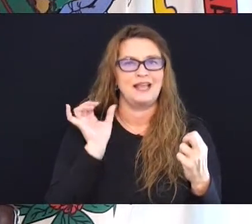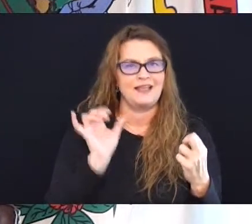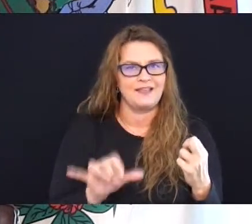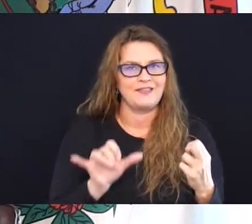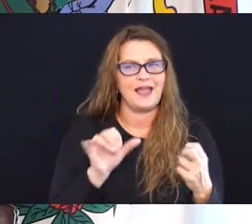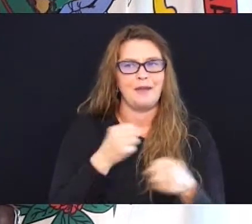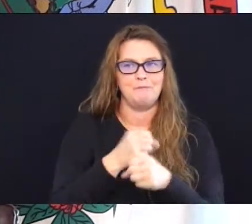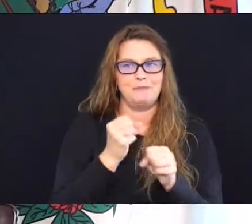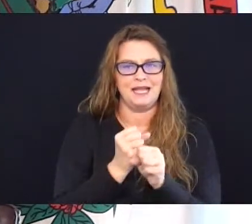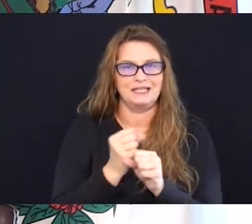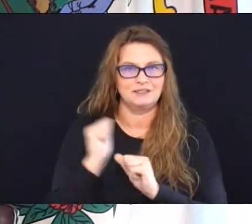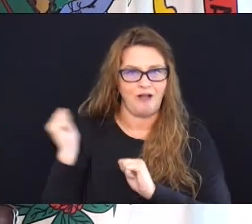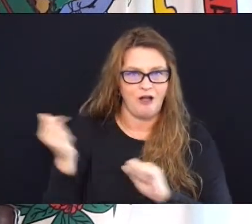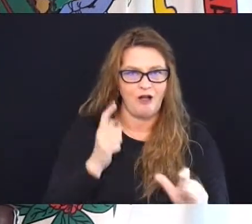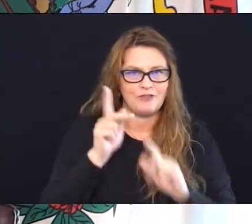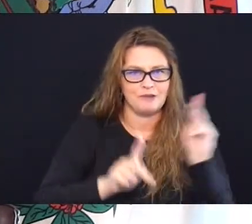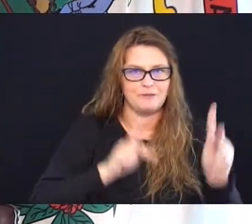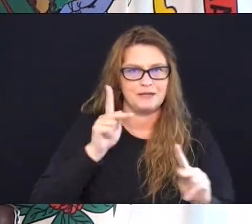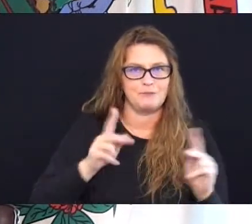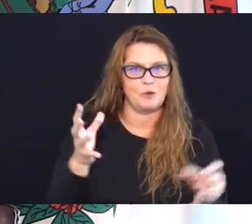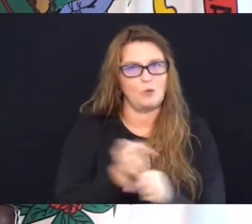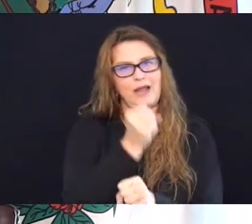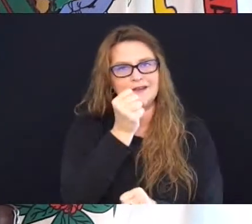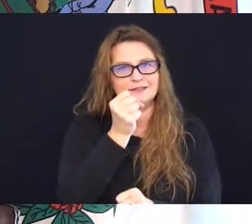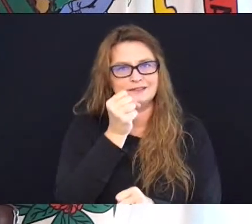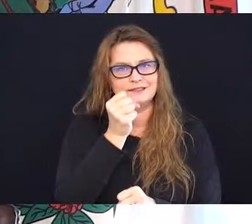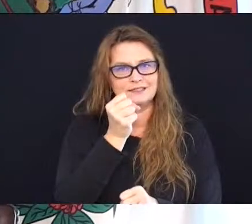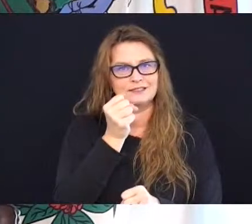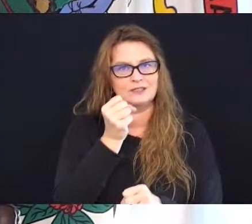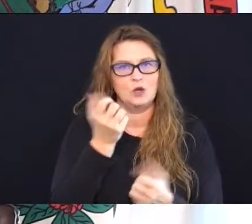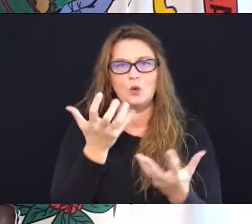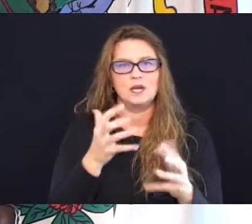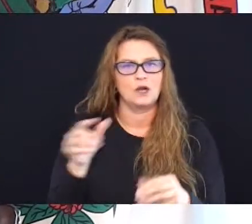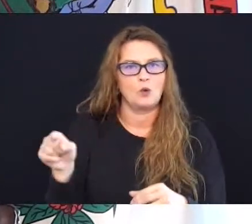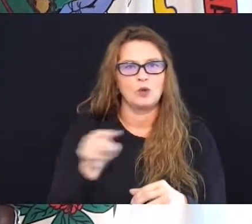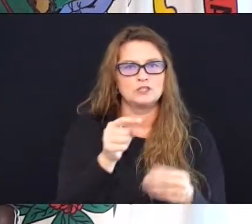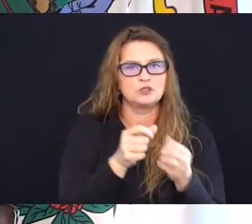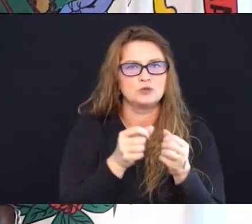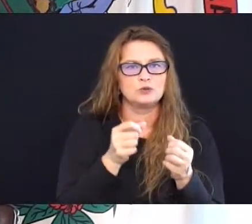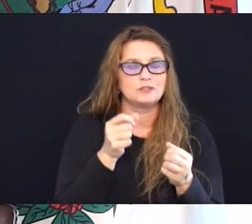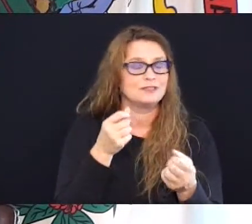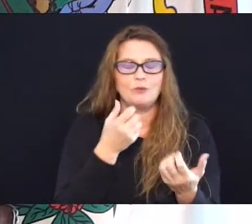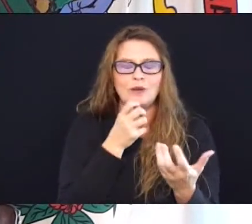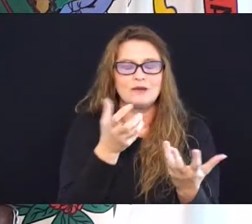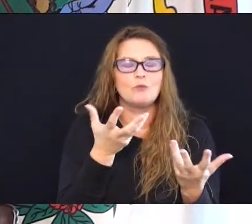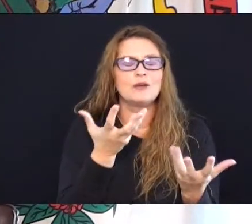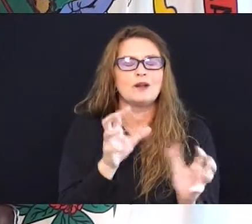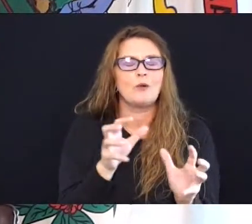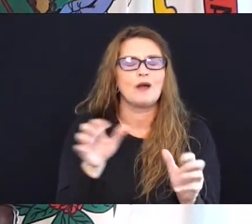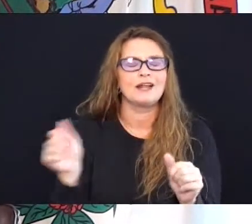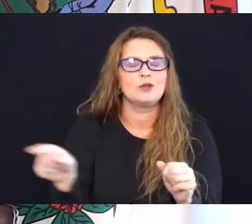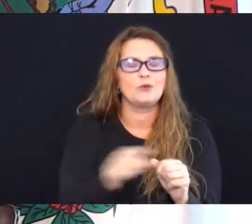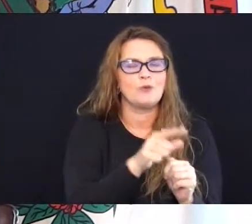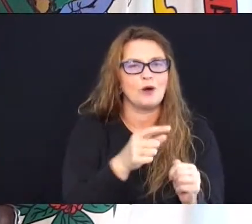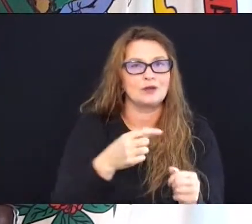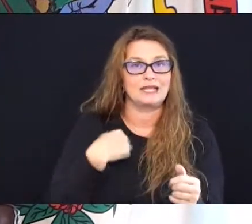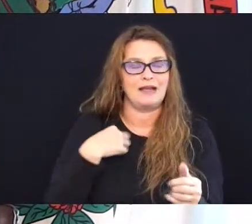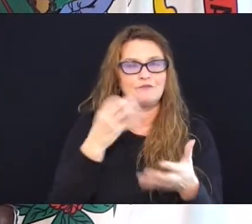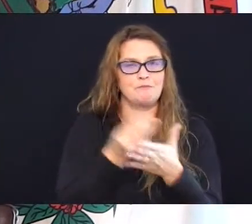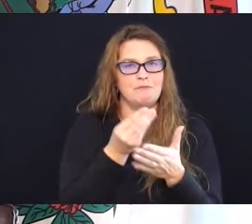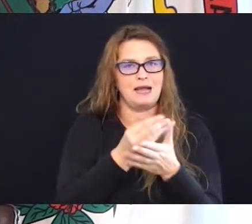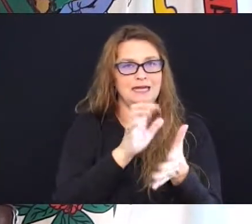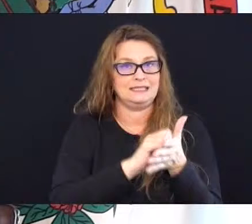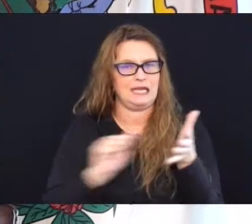makes everybody win. We don't want anybody to lose. Everybody can win here. And